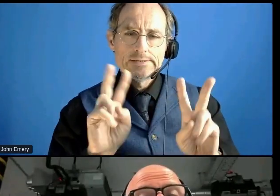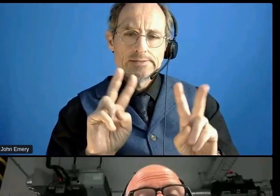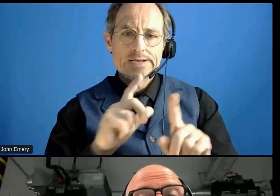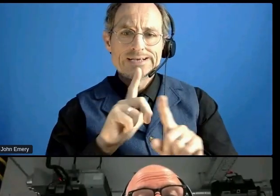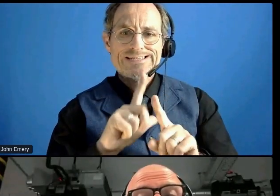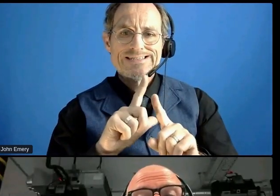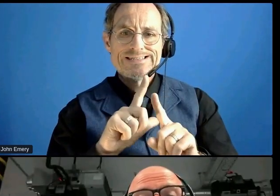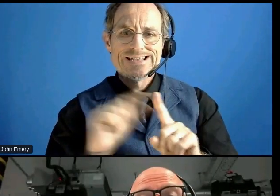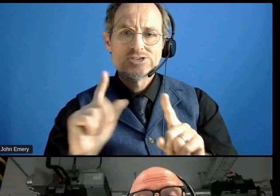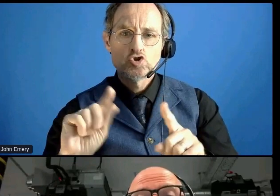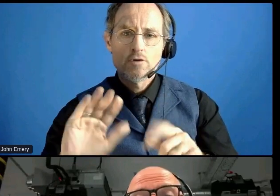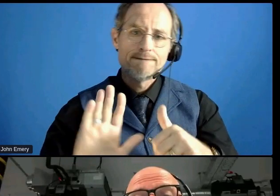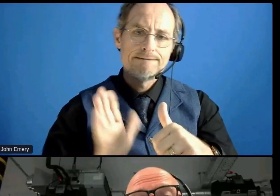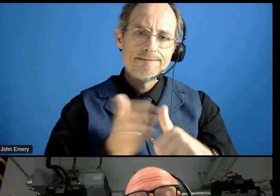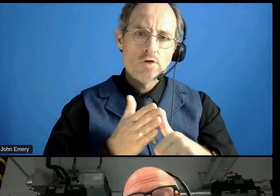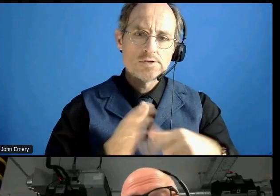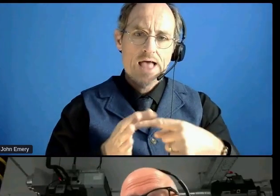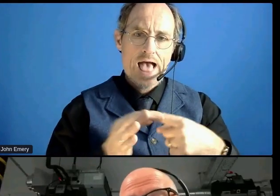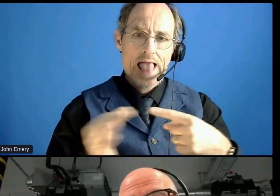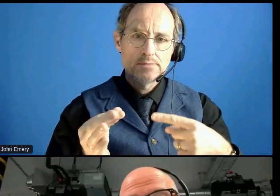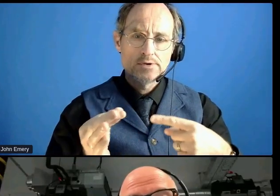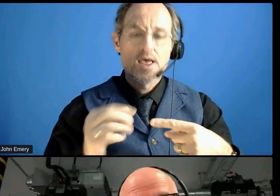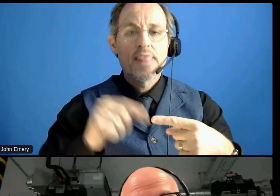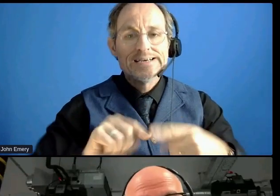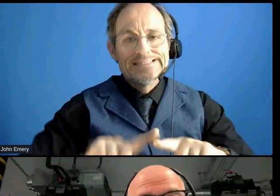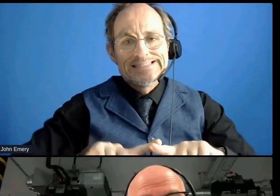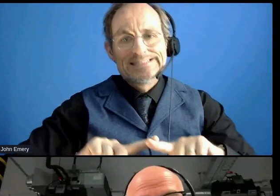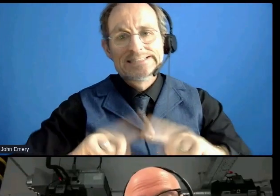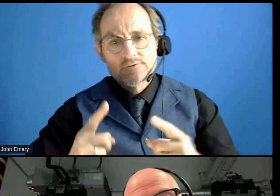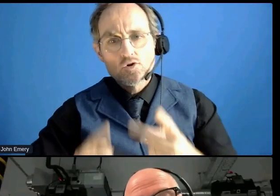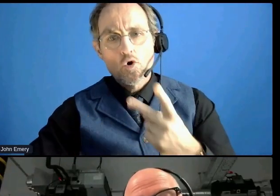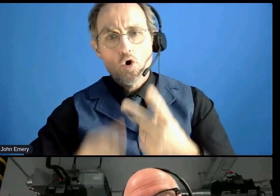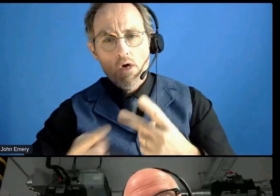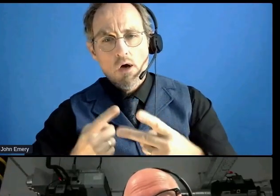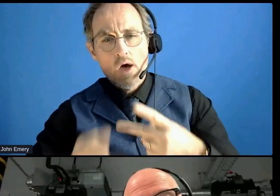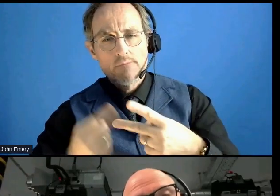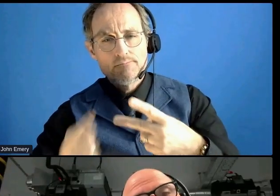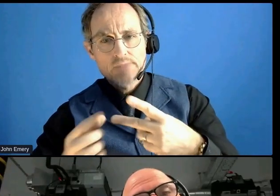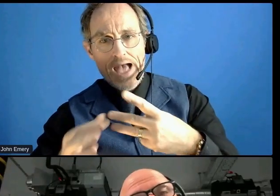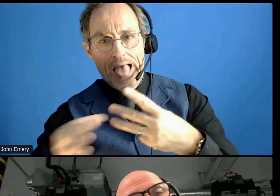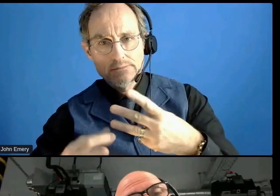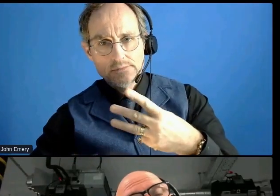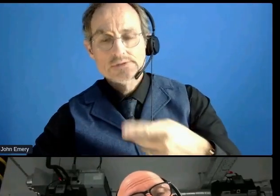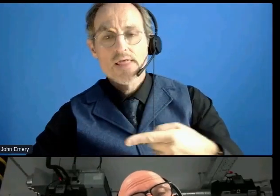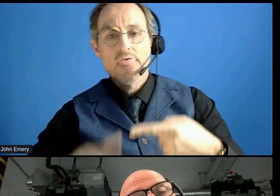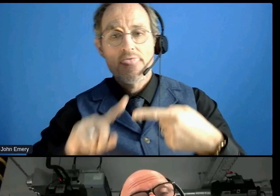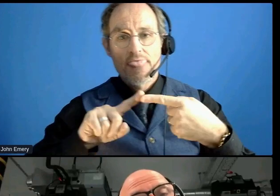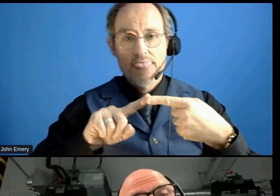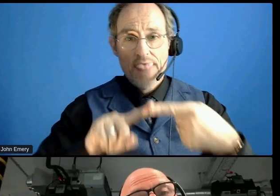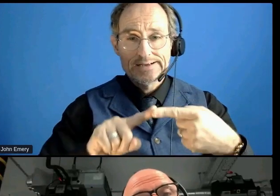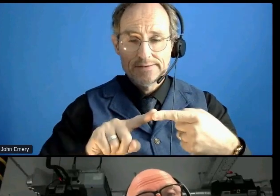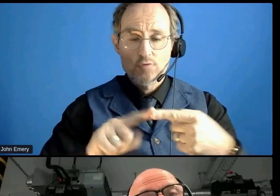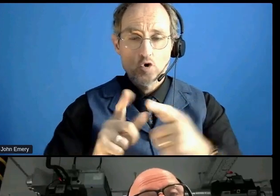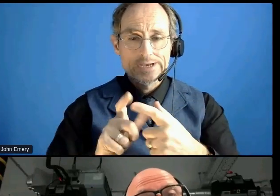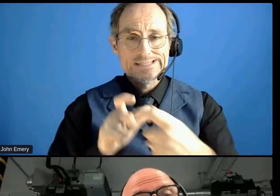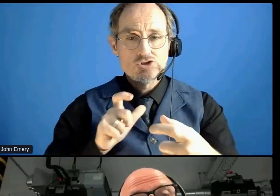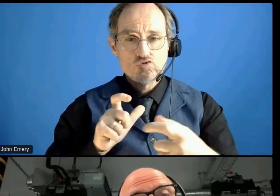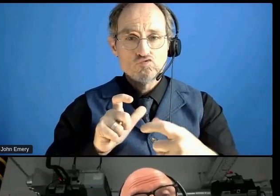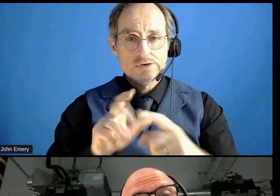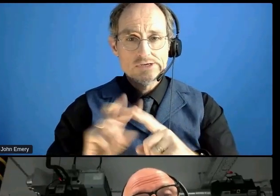him. The feedback from the day was amazing. Disability is not talked about in the same way in China as it is here. It's certainly not talked